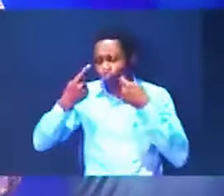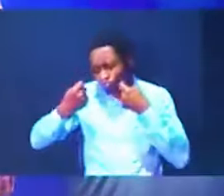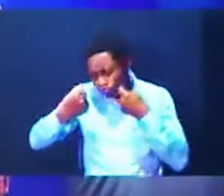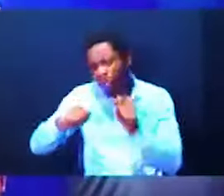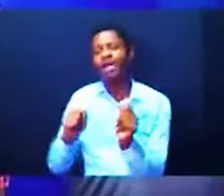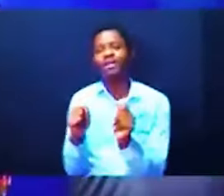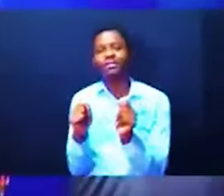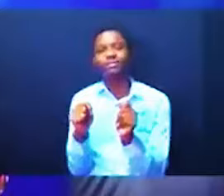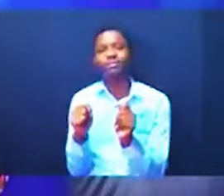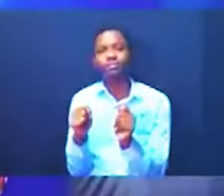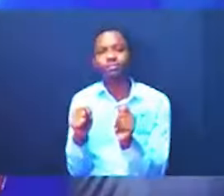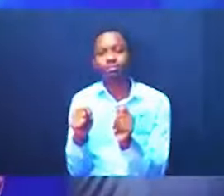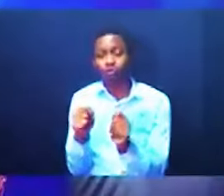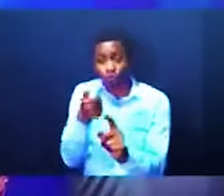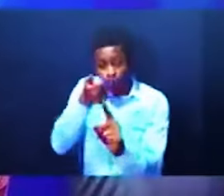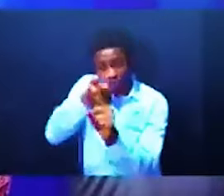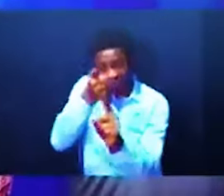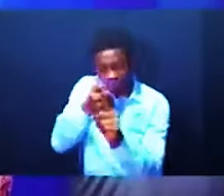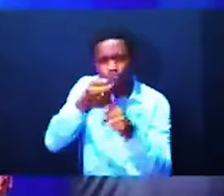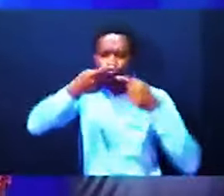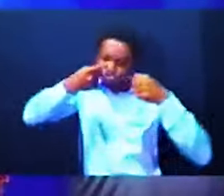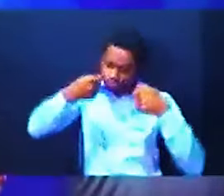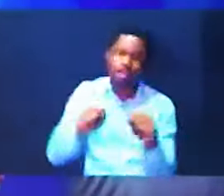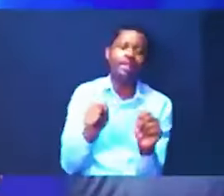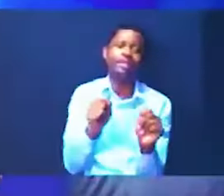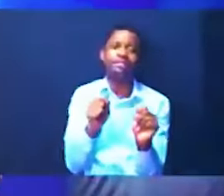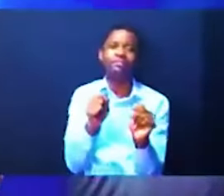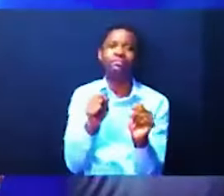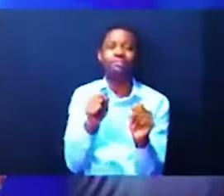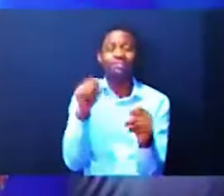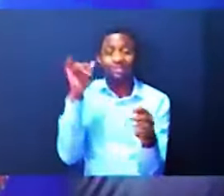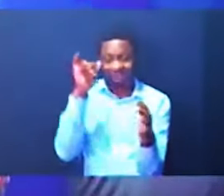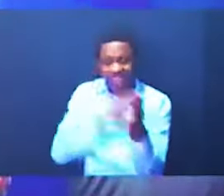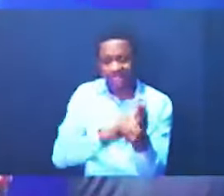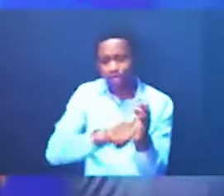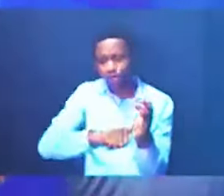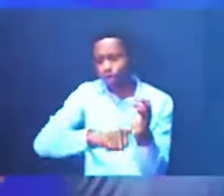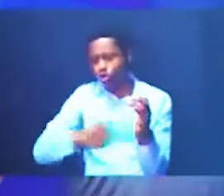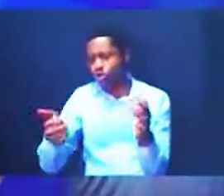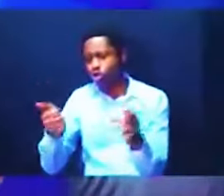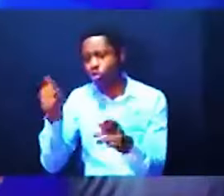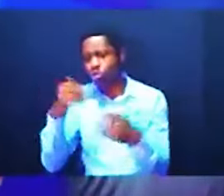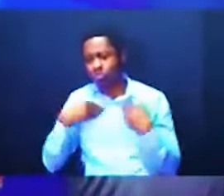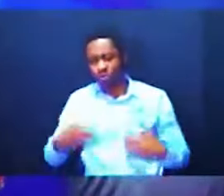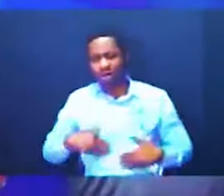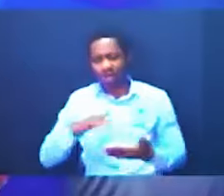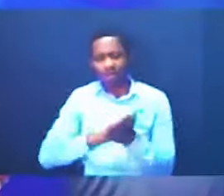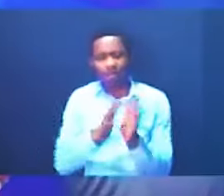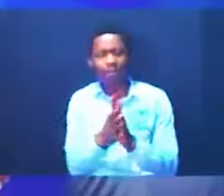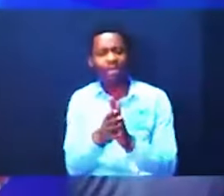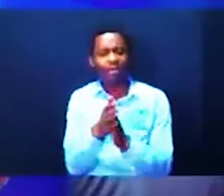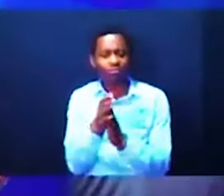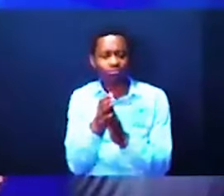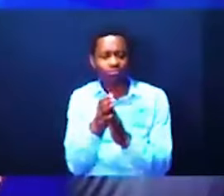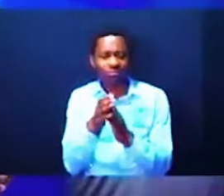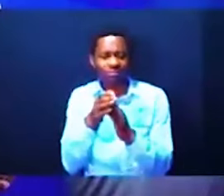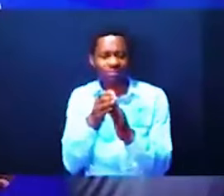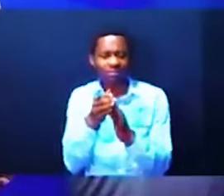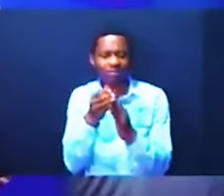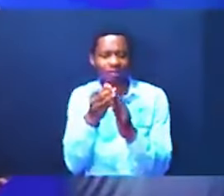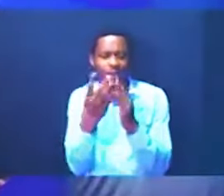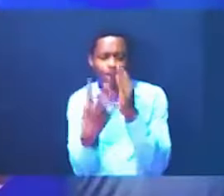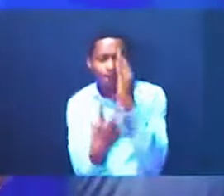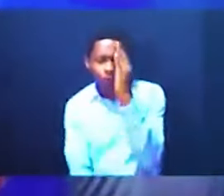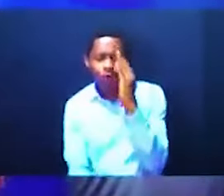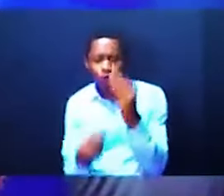yi. Now you see to it. Wo en waka se hwe yi that no one falls short of the grace of God. Obi